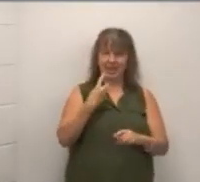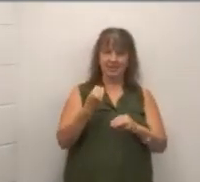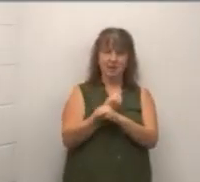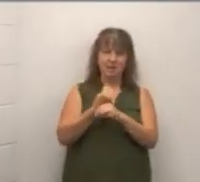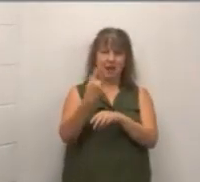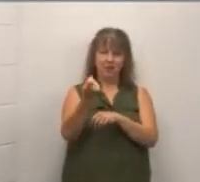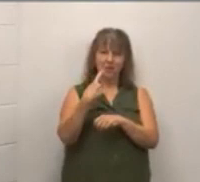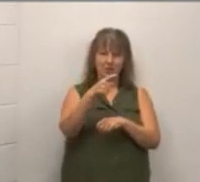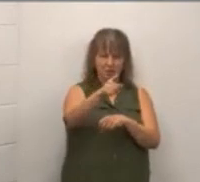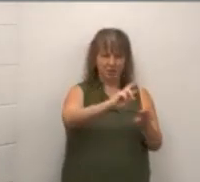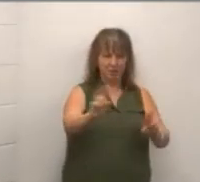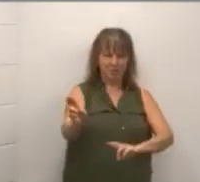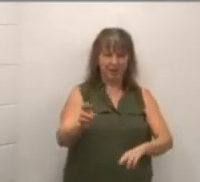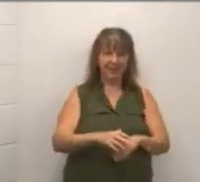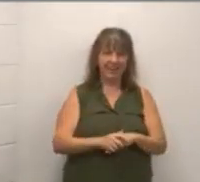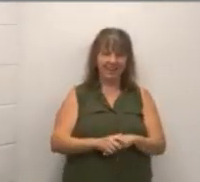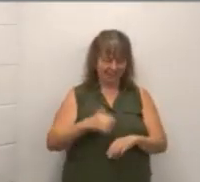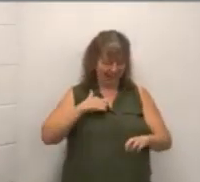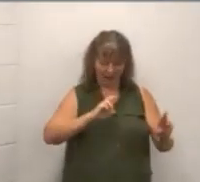Dwayne.